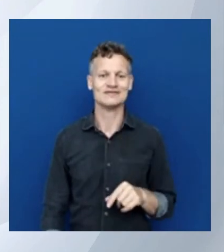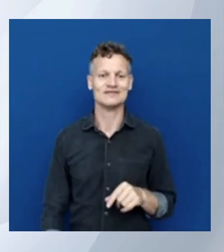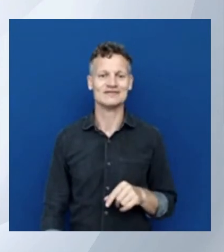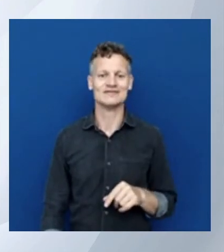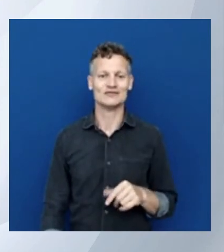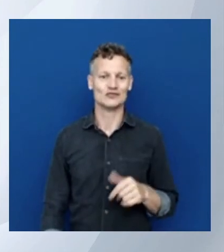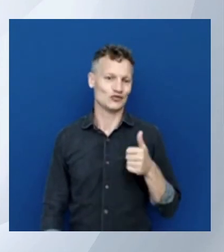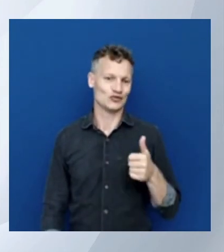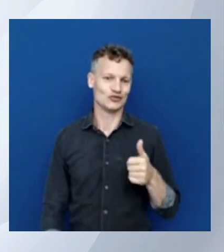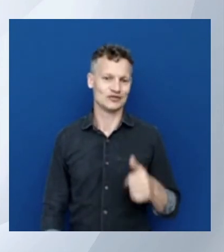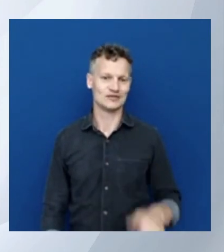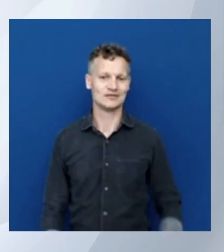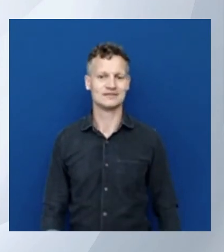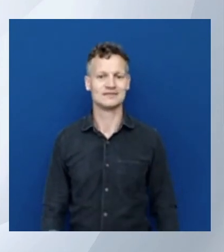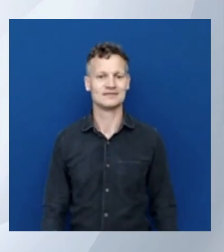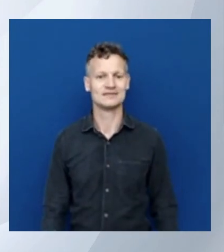Preddy.